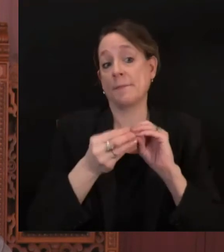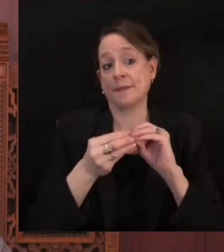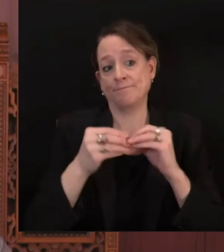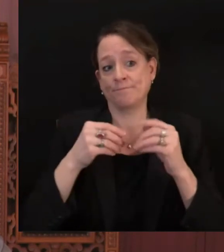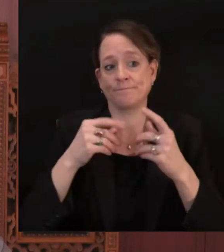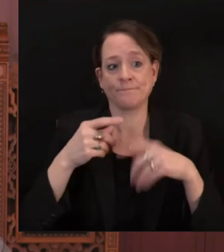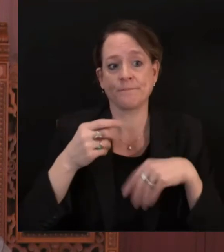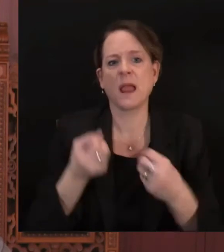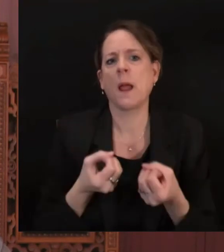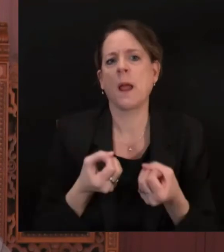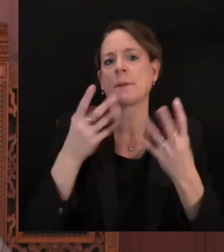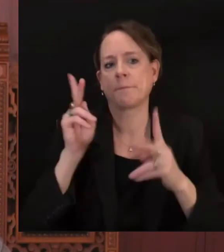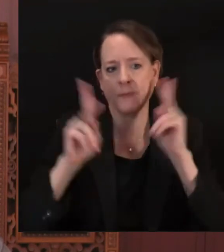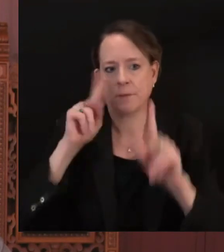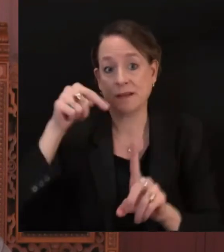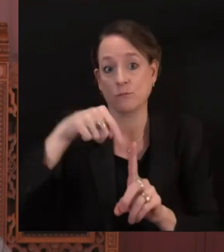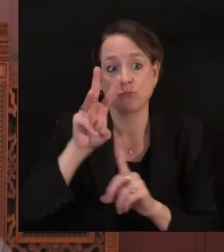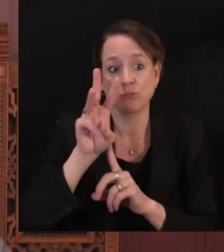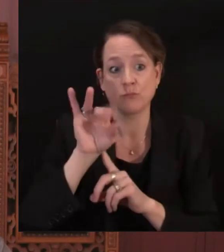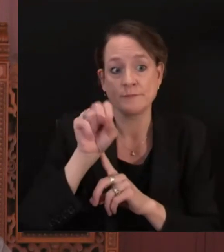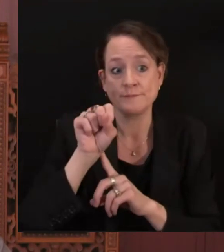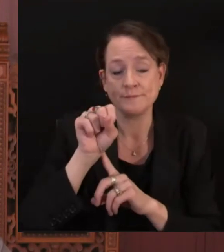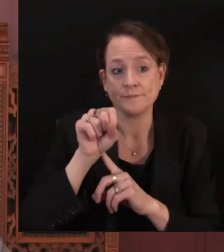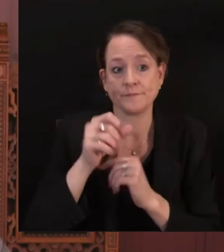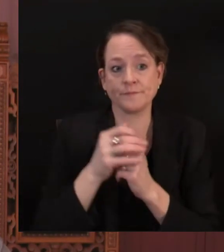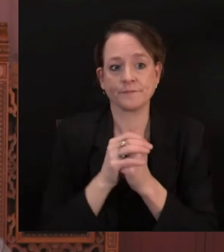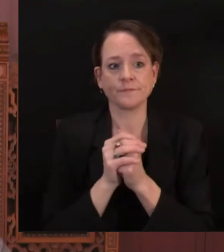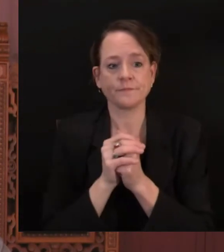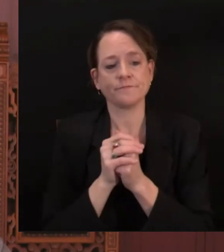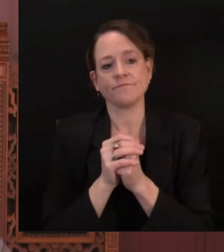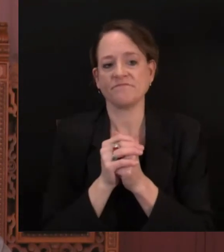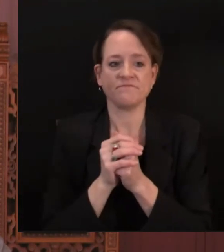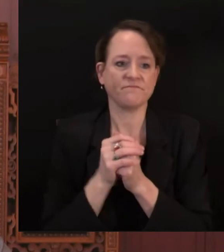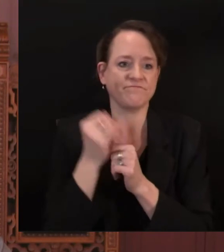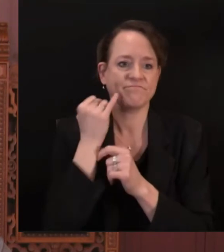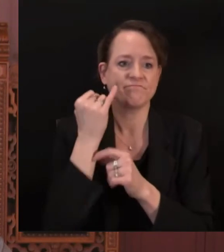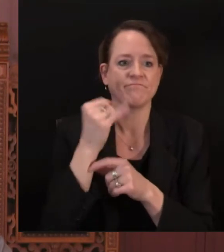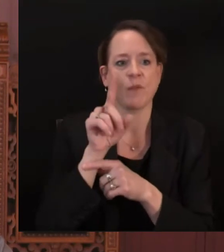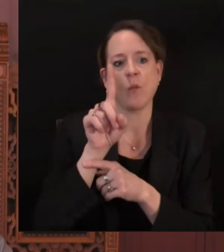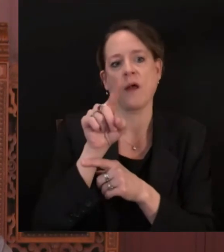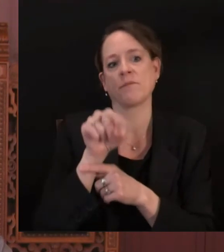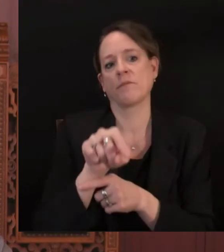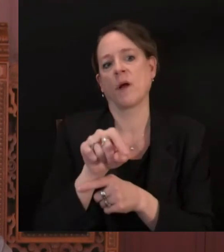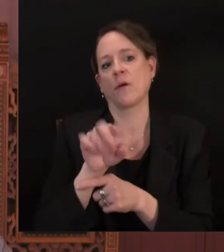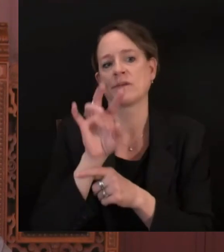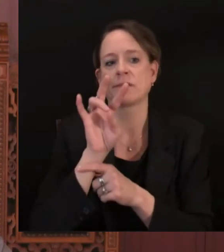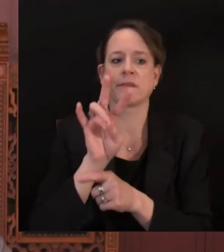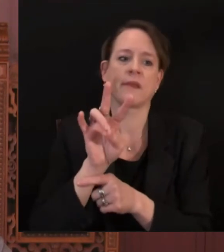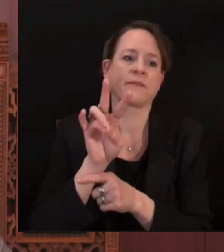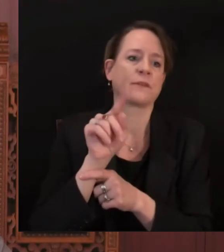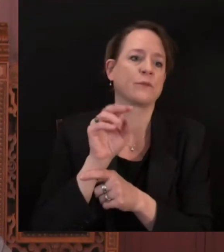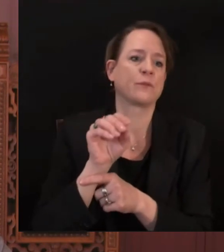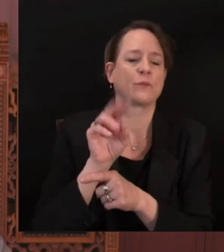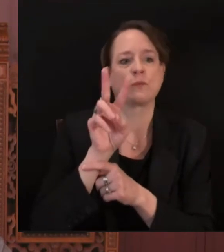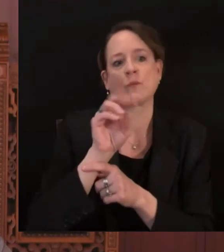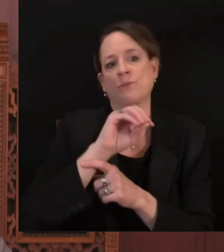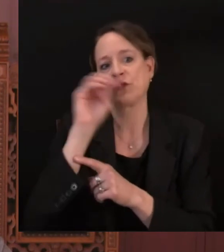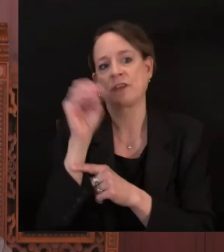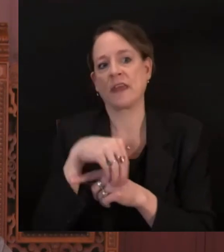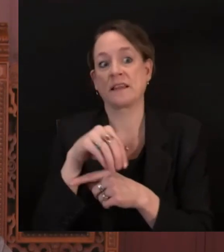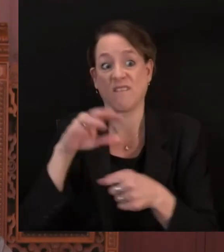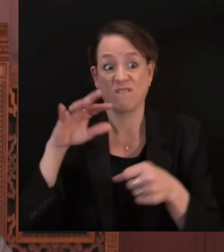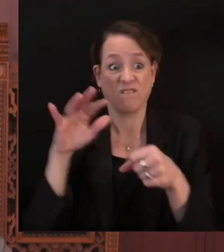to 2%, depending on the program, and whether this is similar or not, I'm not sure, but it gives you an idea of what